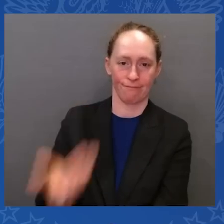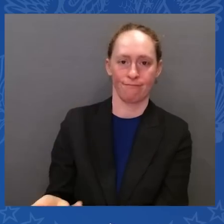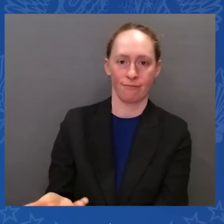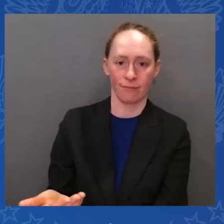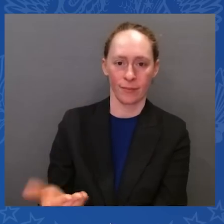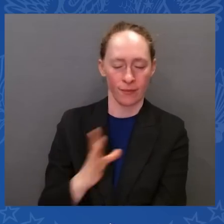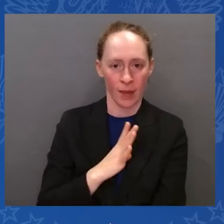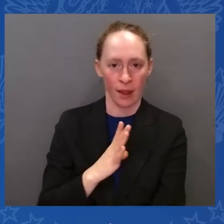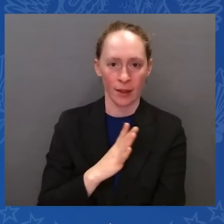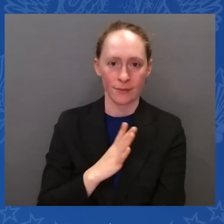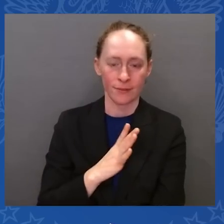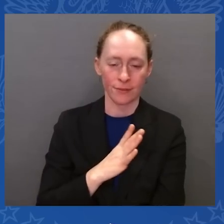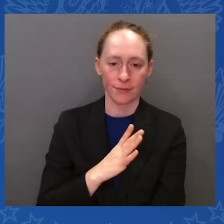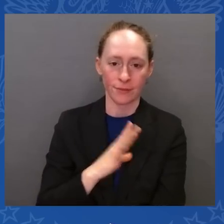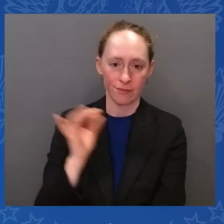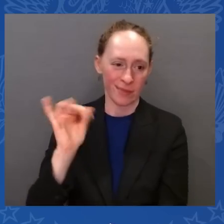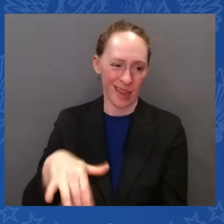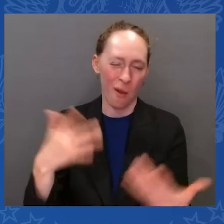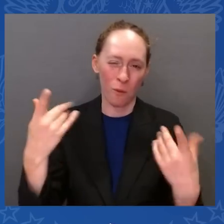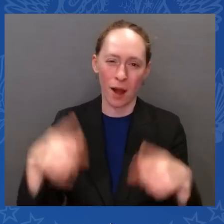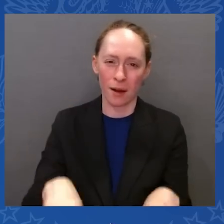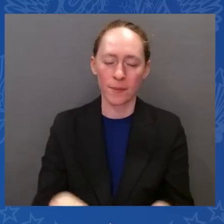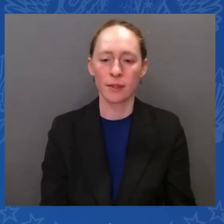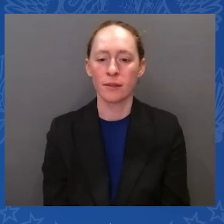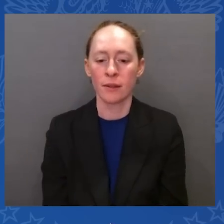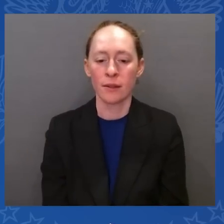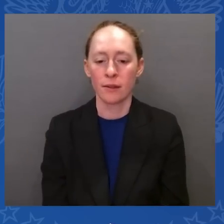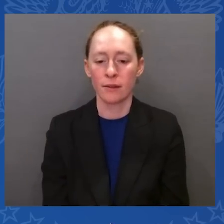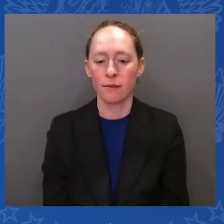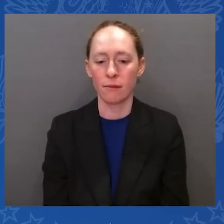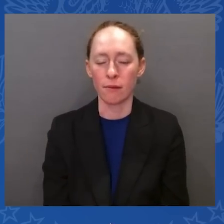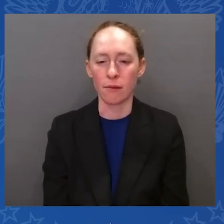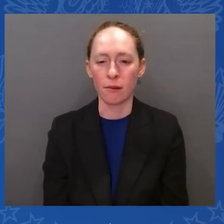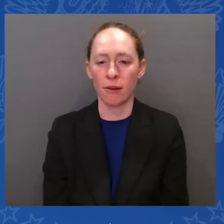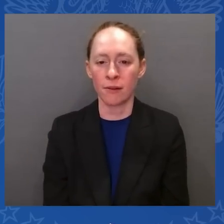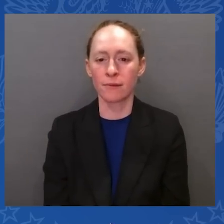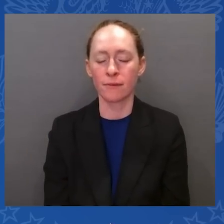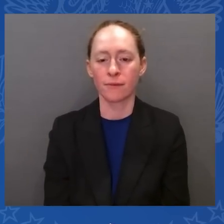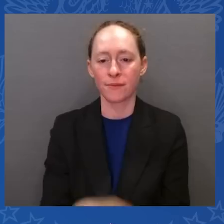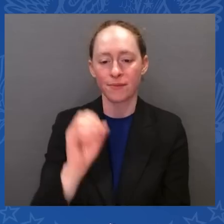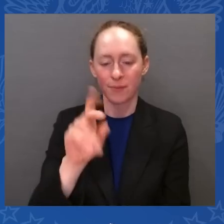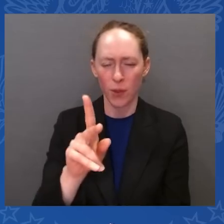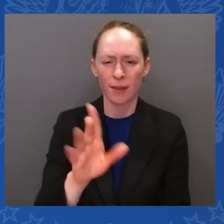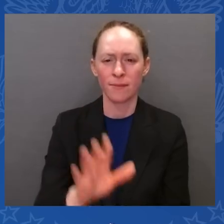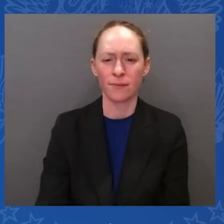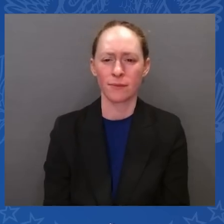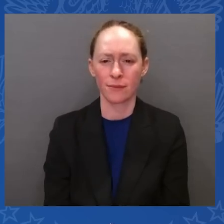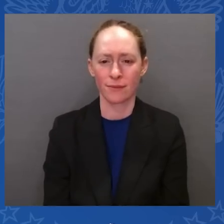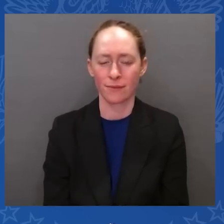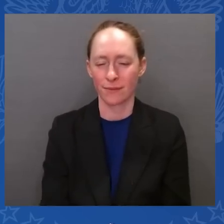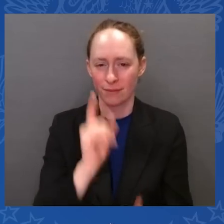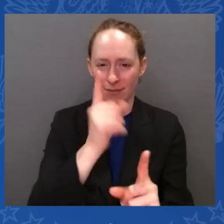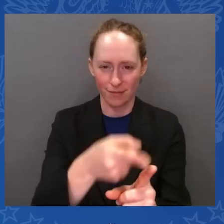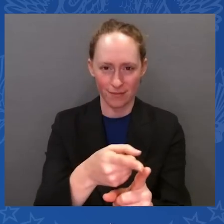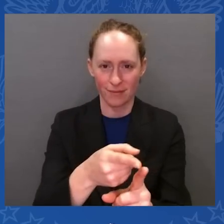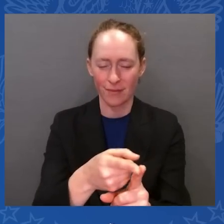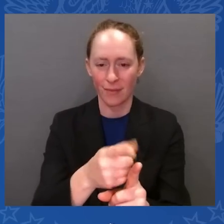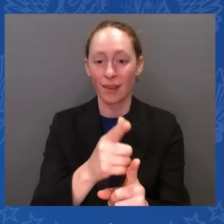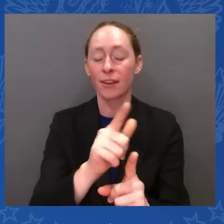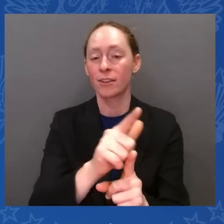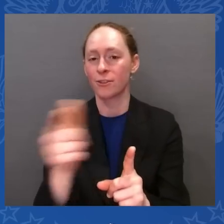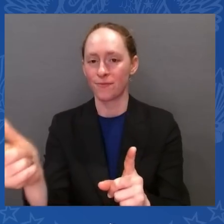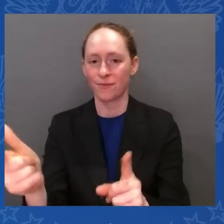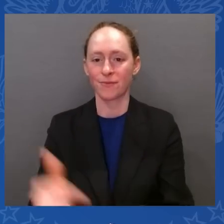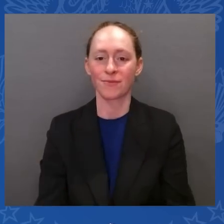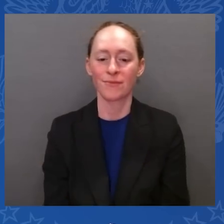to settle it, and that was my job. But I had no notice. Mr. Sir,